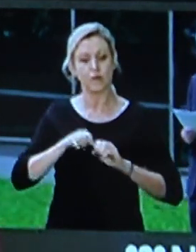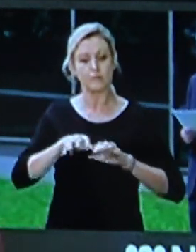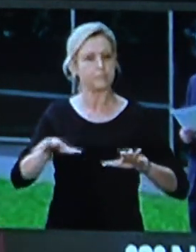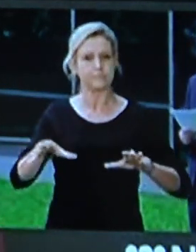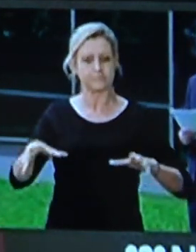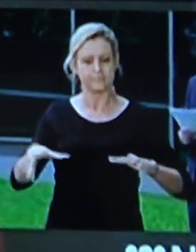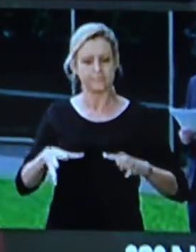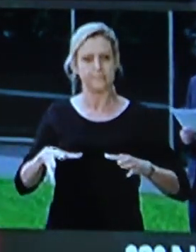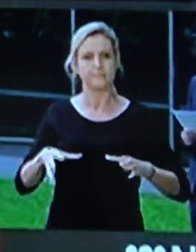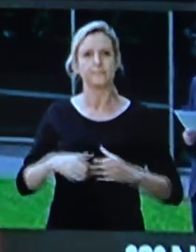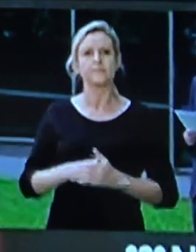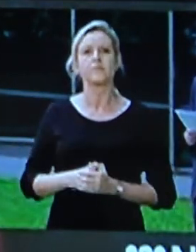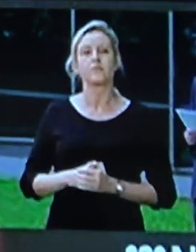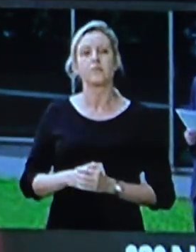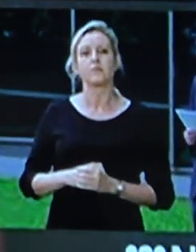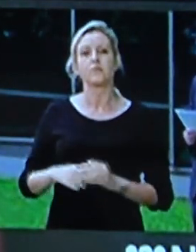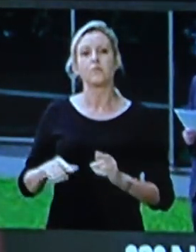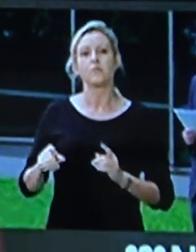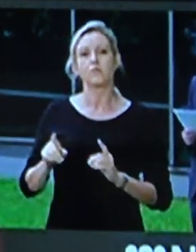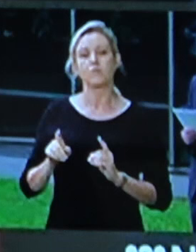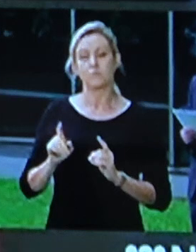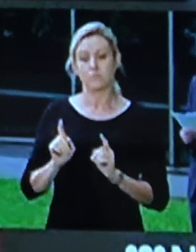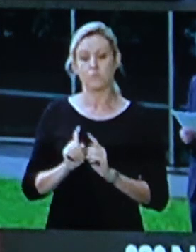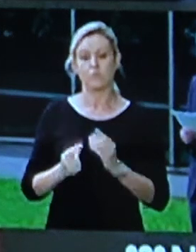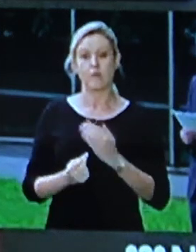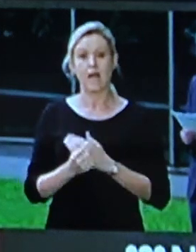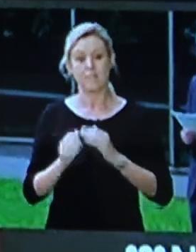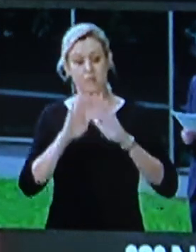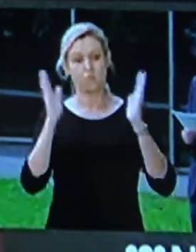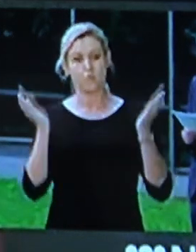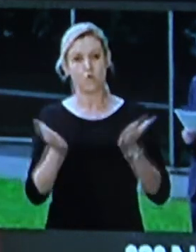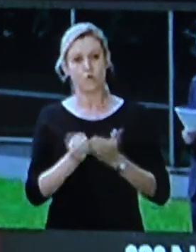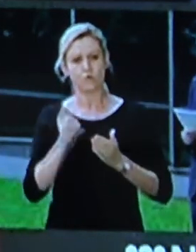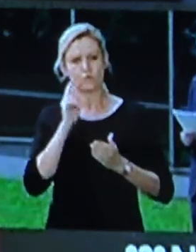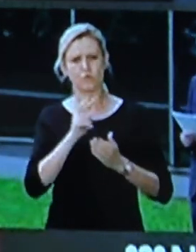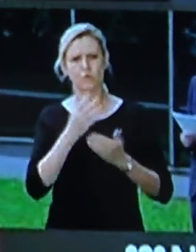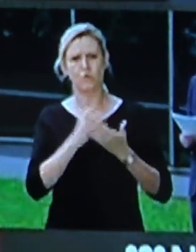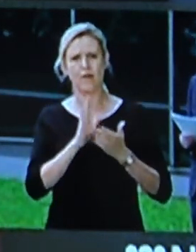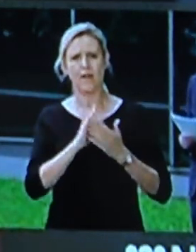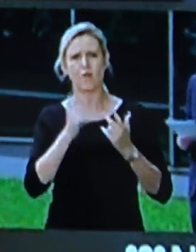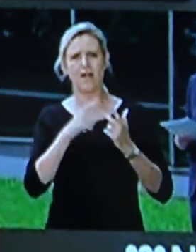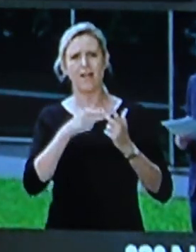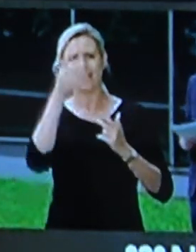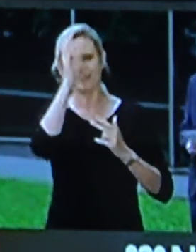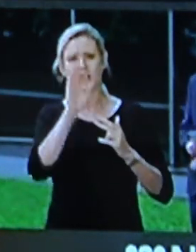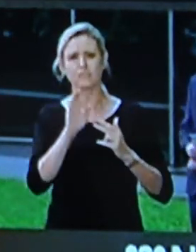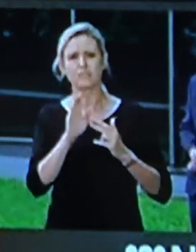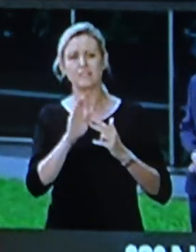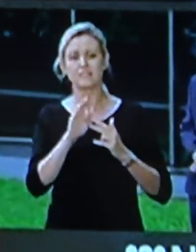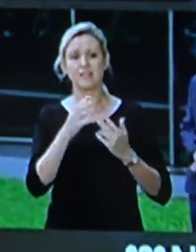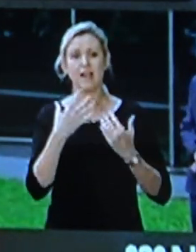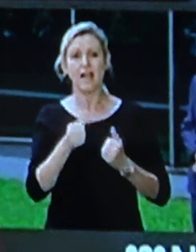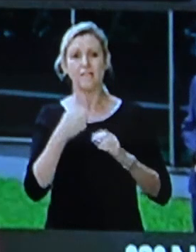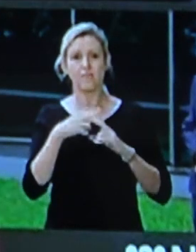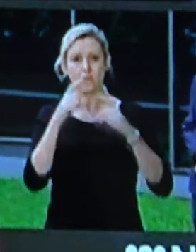critical. We also appreciate that given what's occurred around the world, that the supply of medical equipment isn't what it used to be. New South